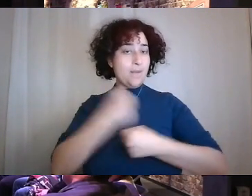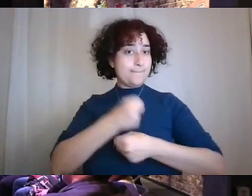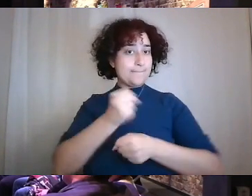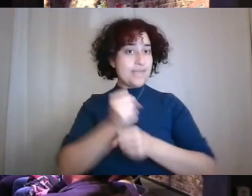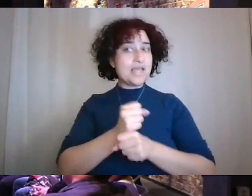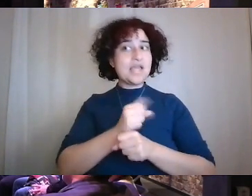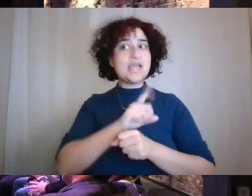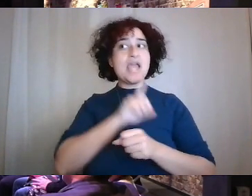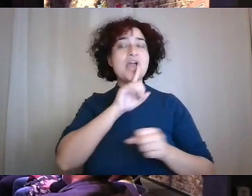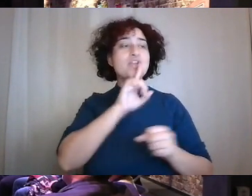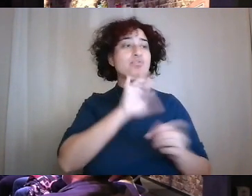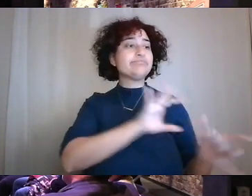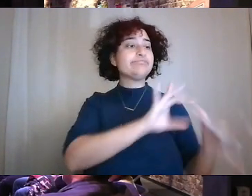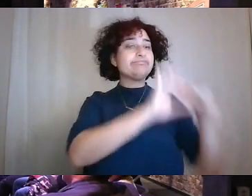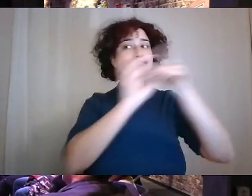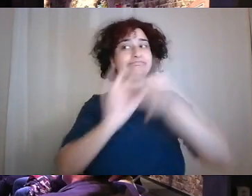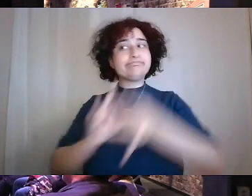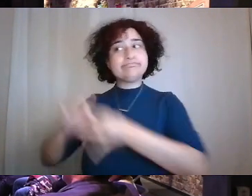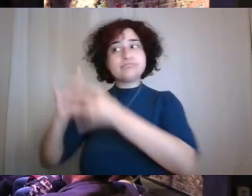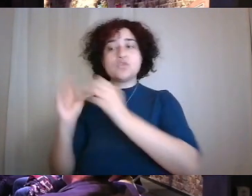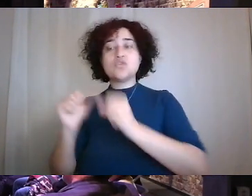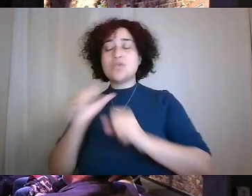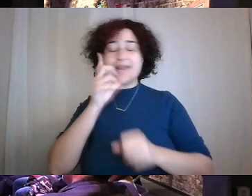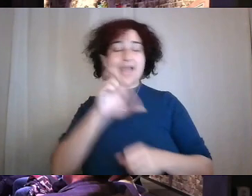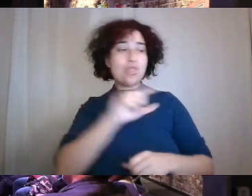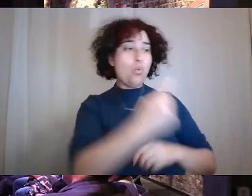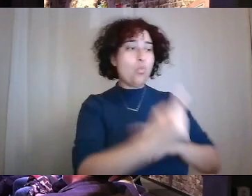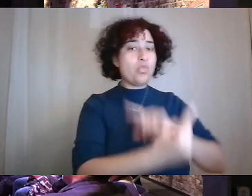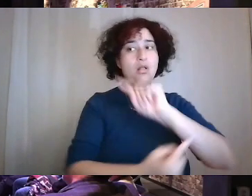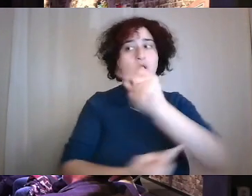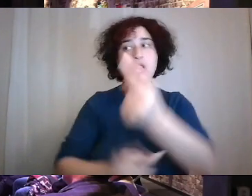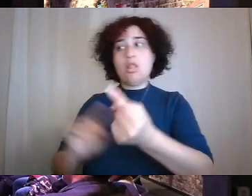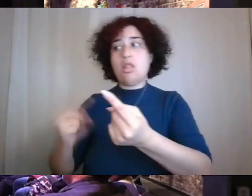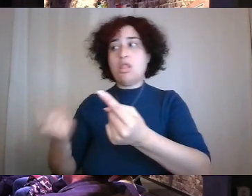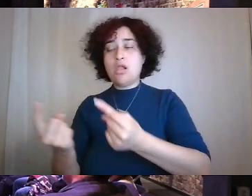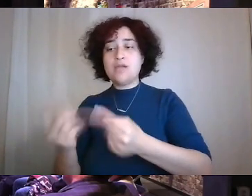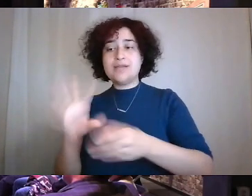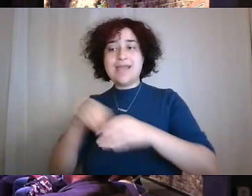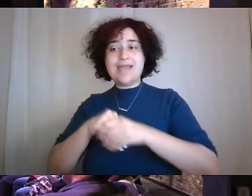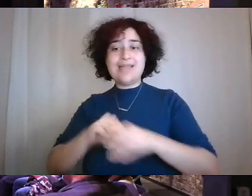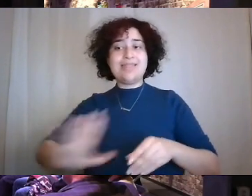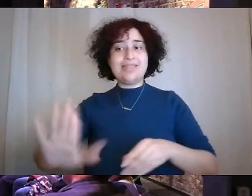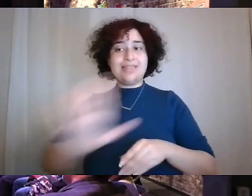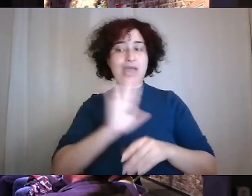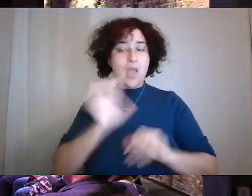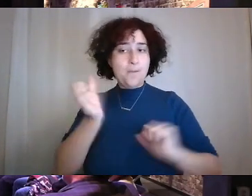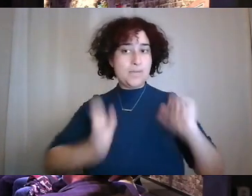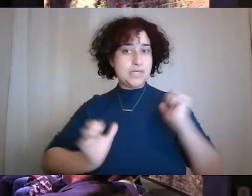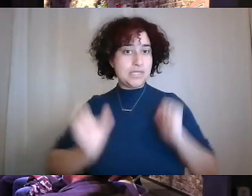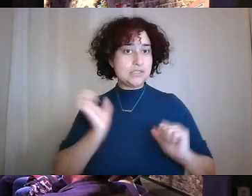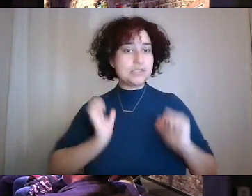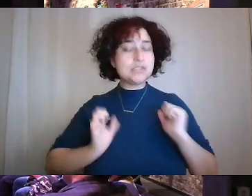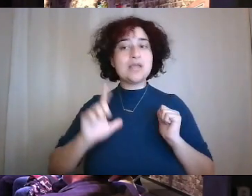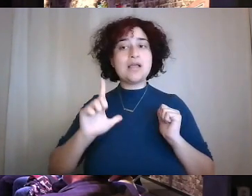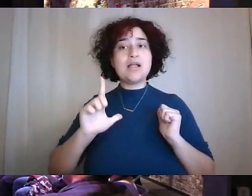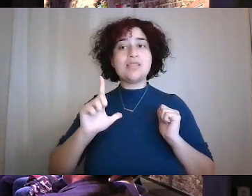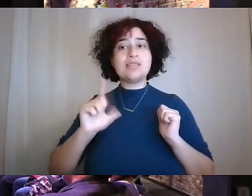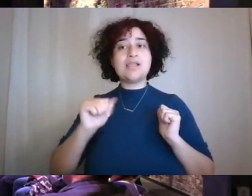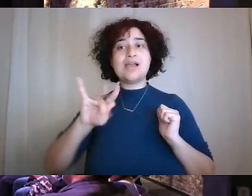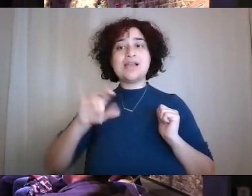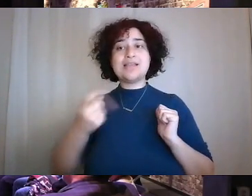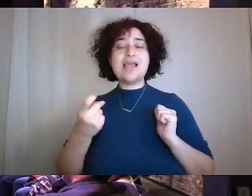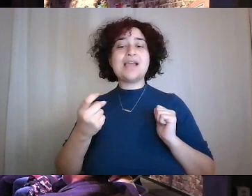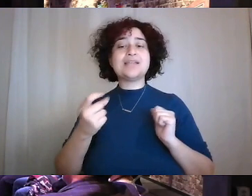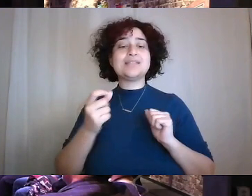so that they're not just the only one in a production and who start working with each other. The Latinx Playwright Circle, launched by Guadalupe del Carmen, the